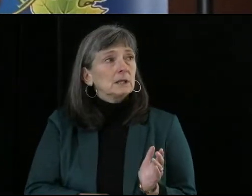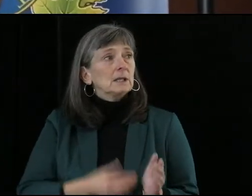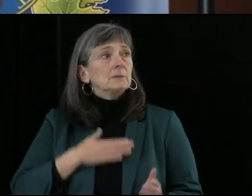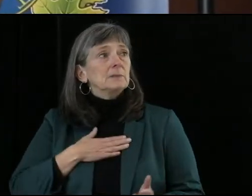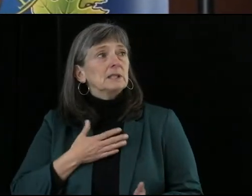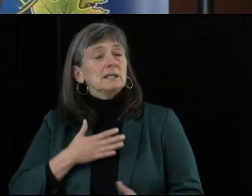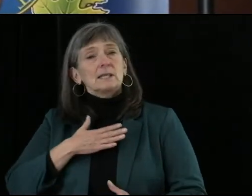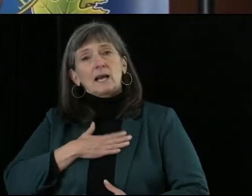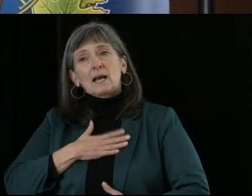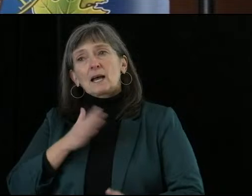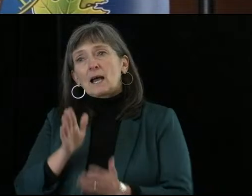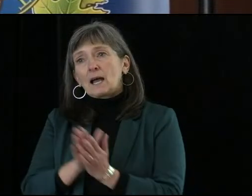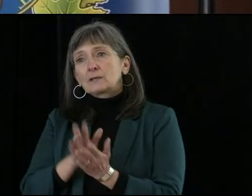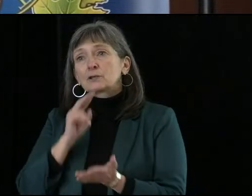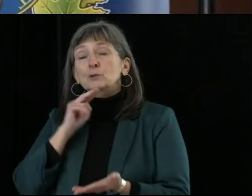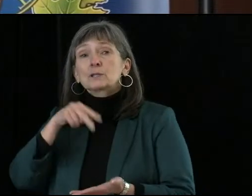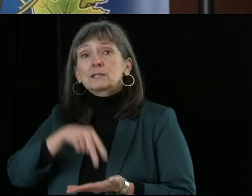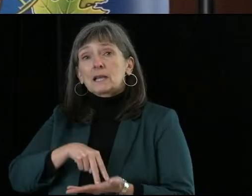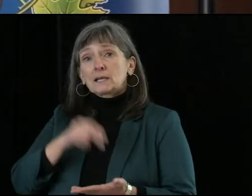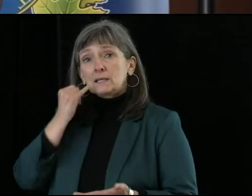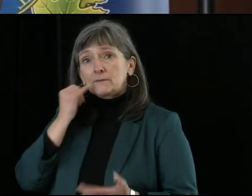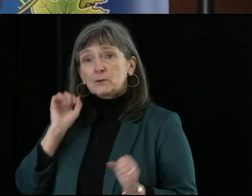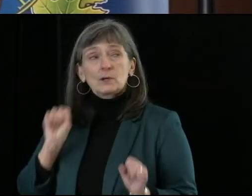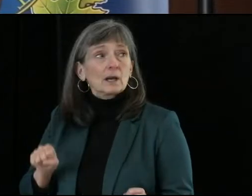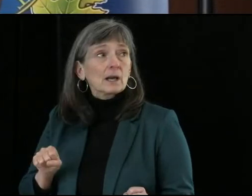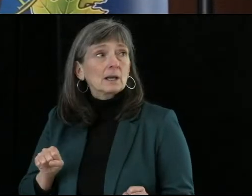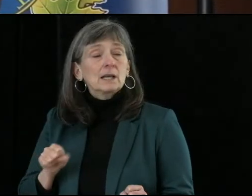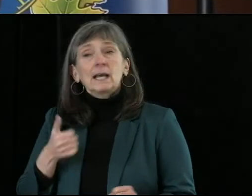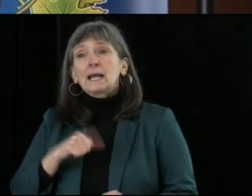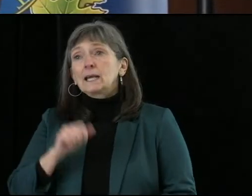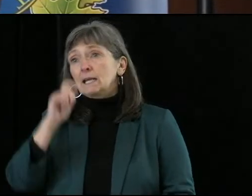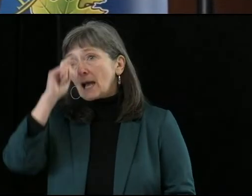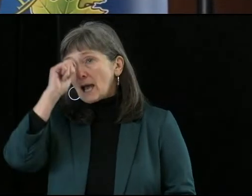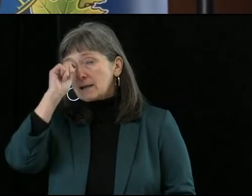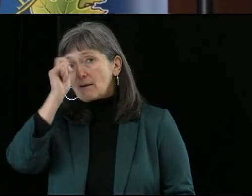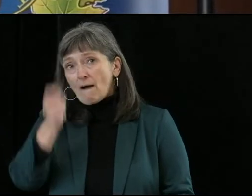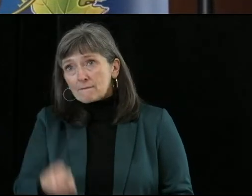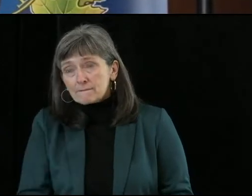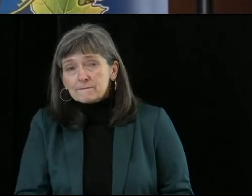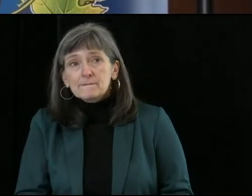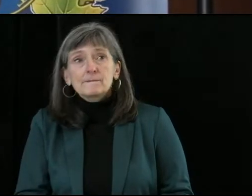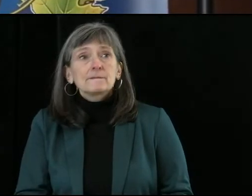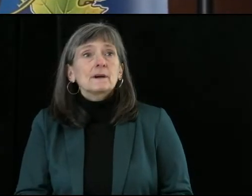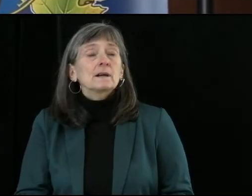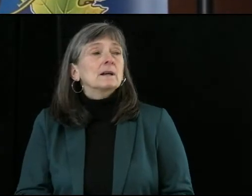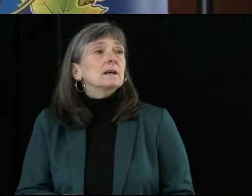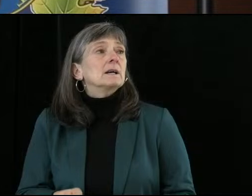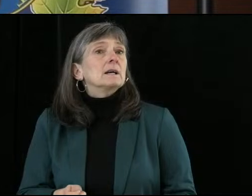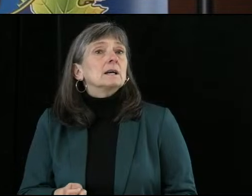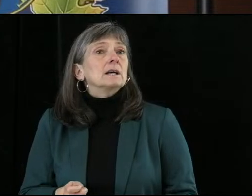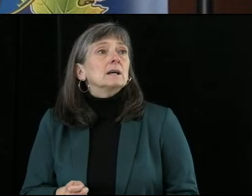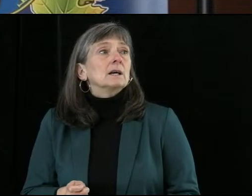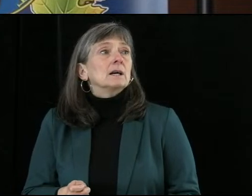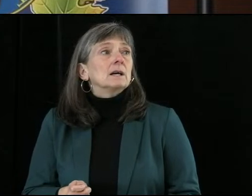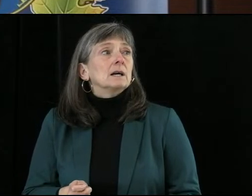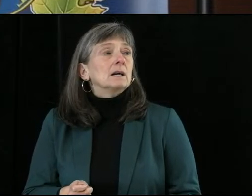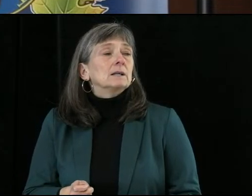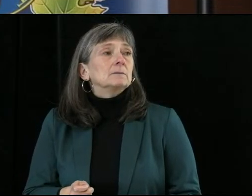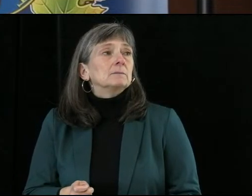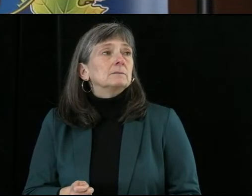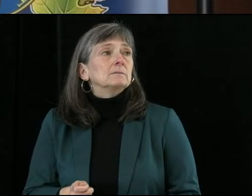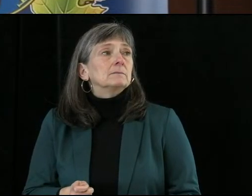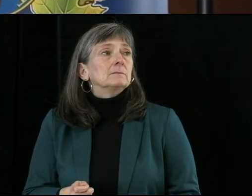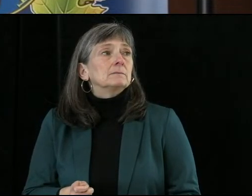stand if you can, remove any hats or headwear and to